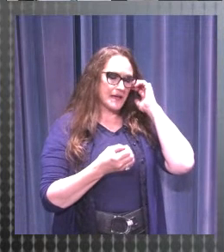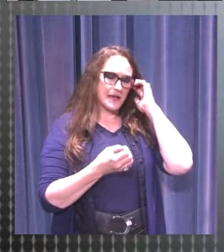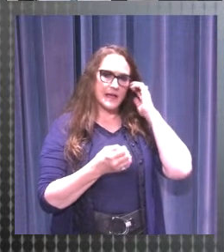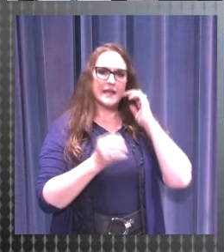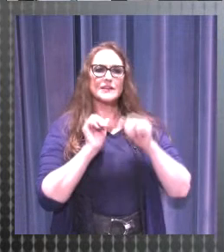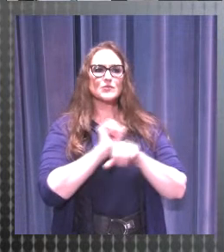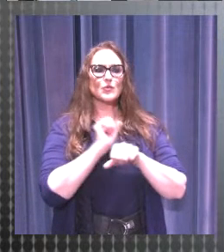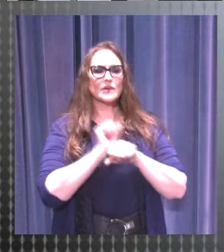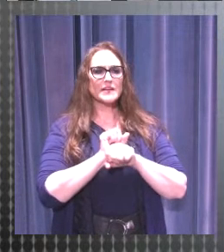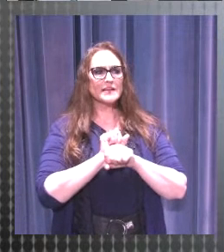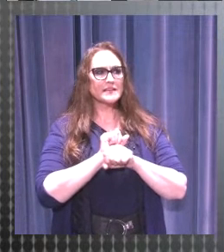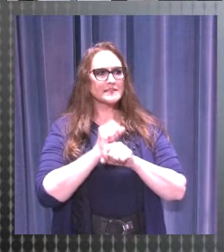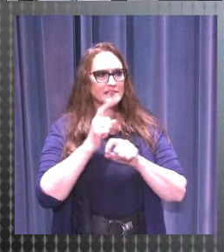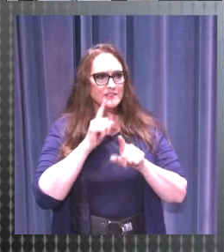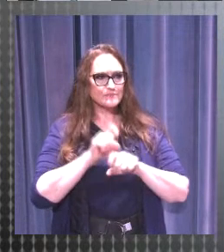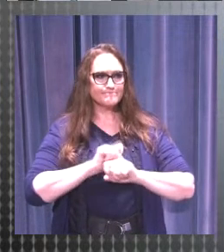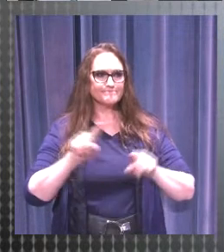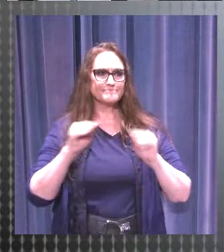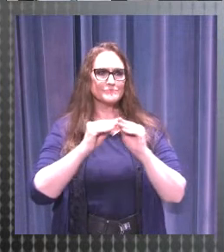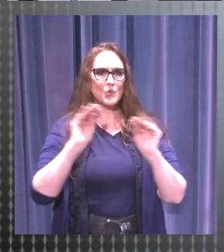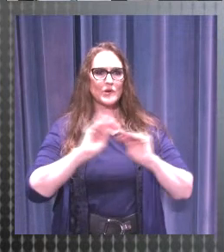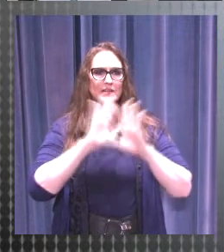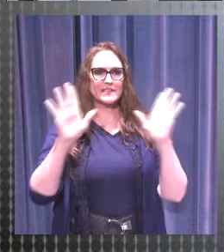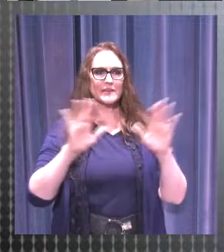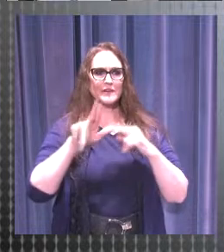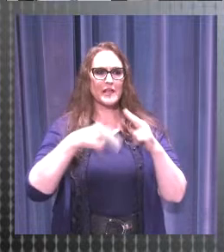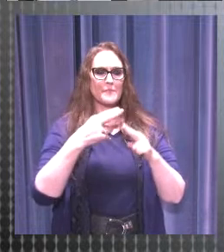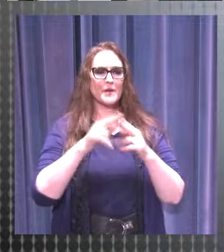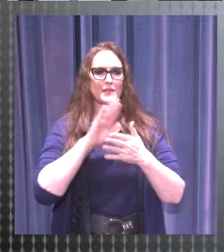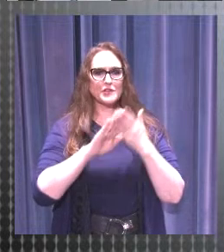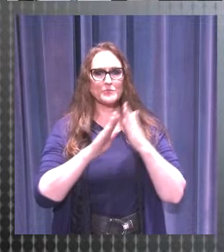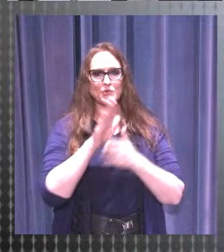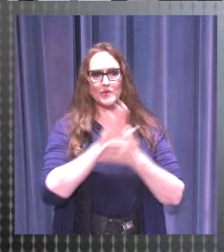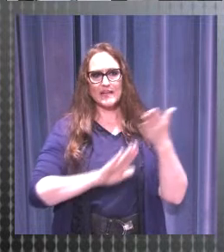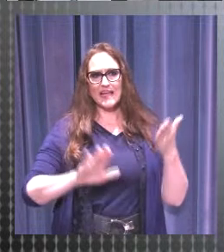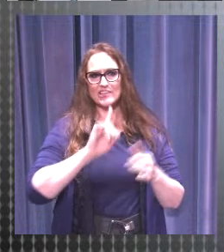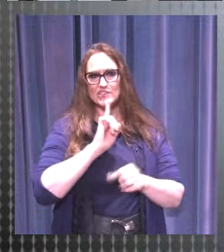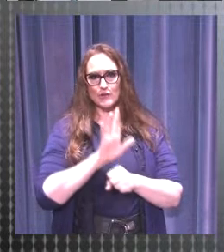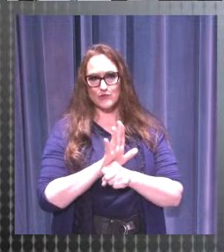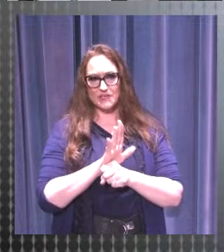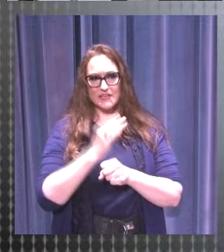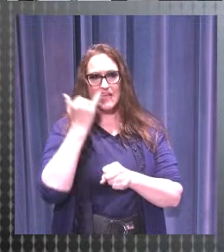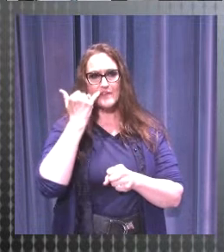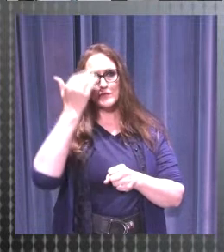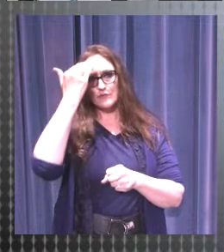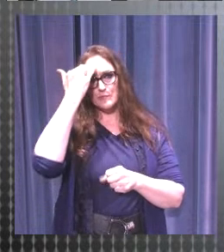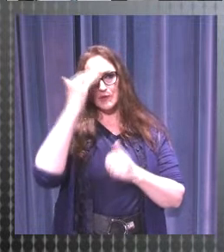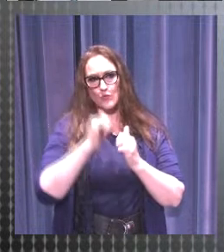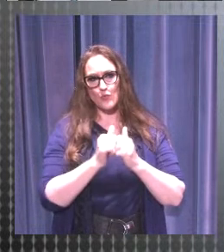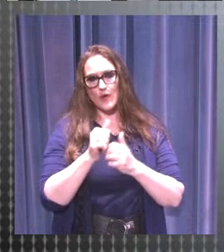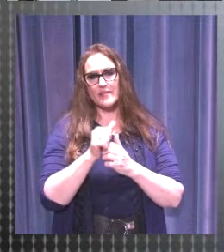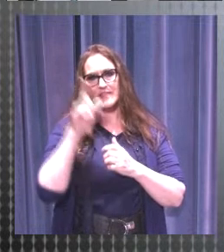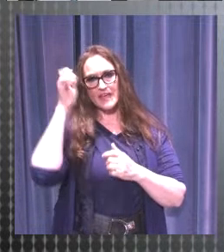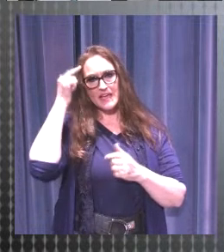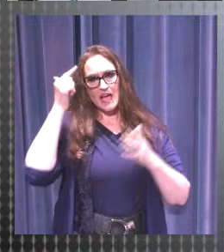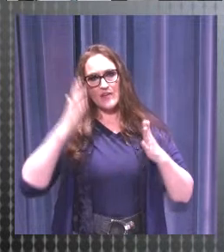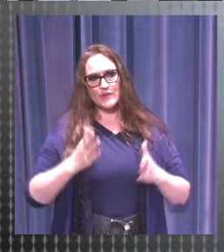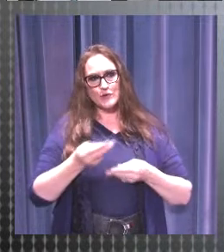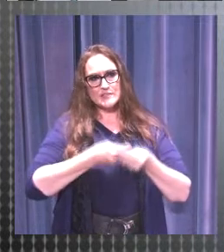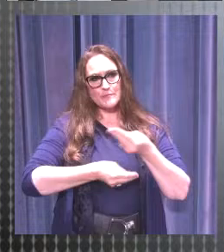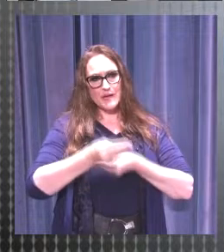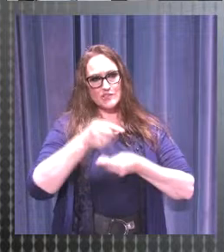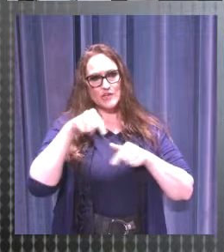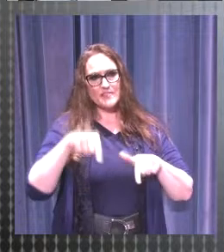roll out more clarity around the community college guarantee. If you're familiar with the governor's budget, this is